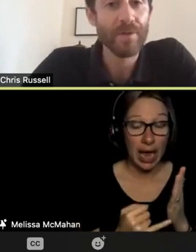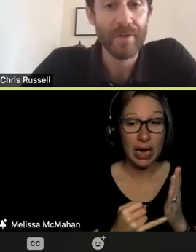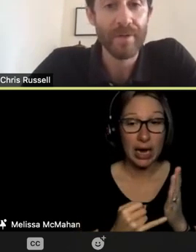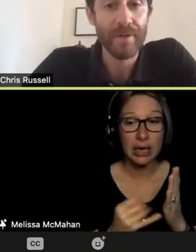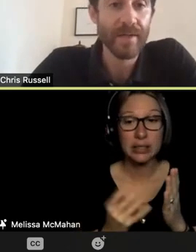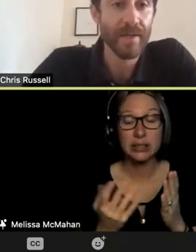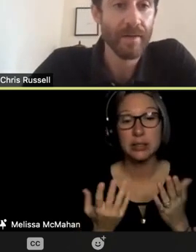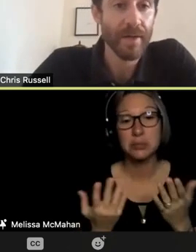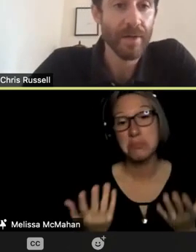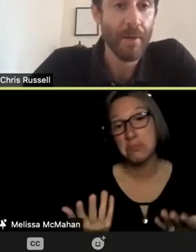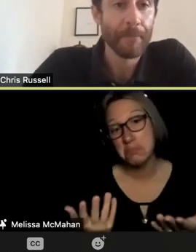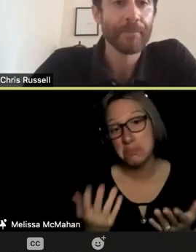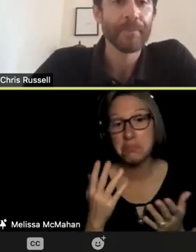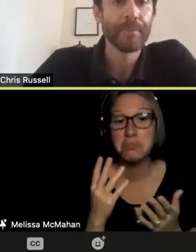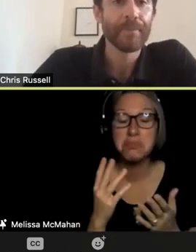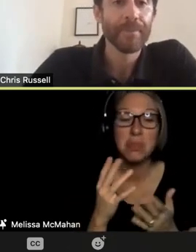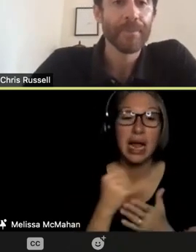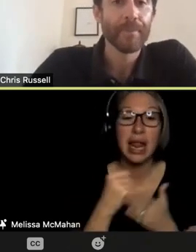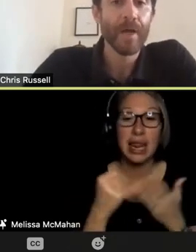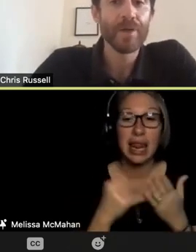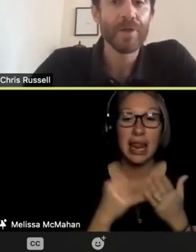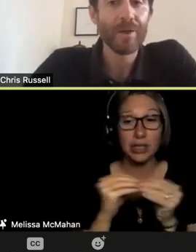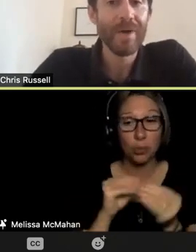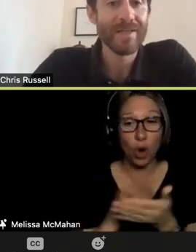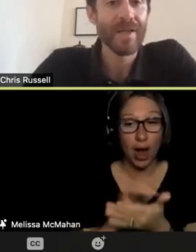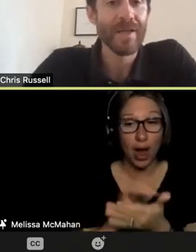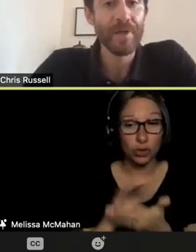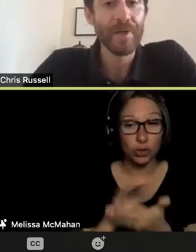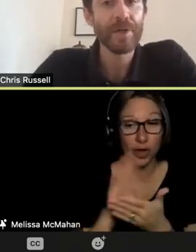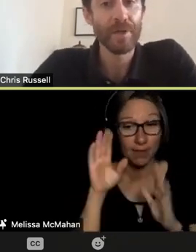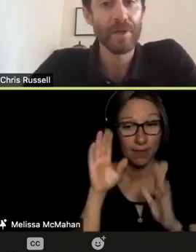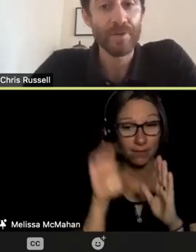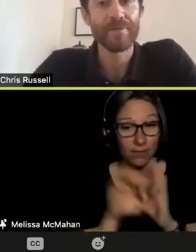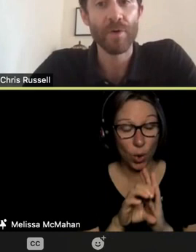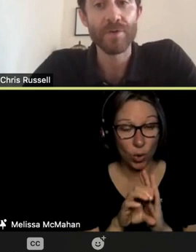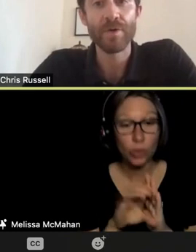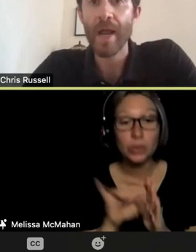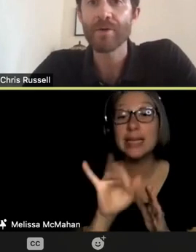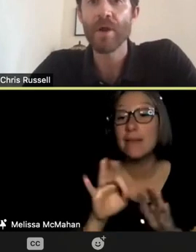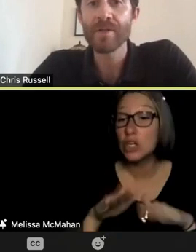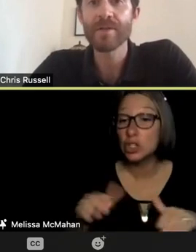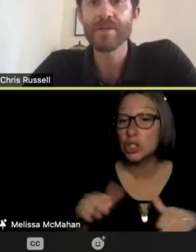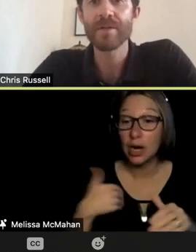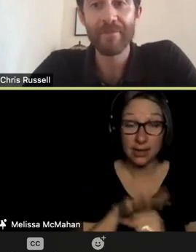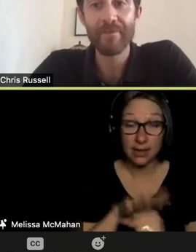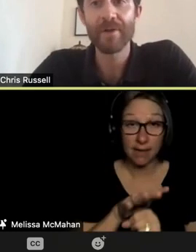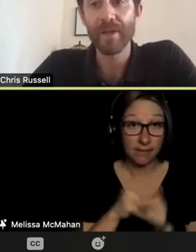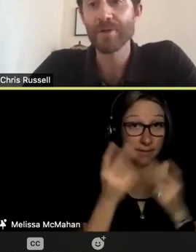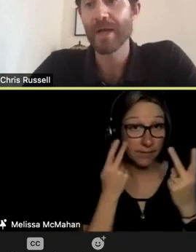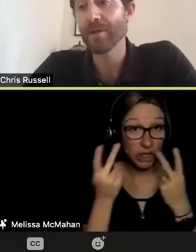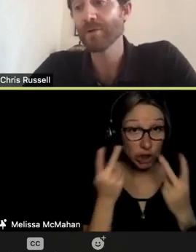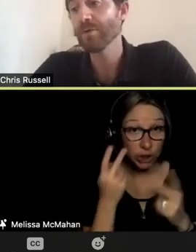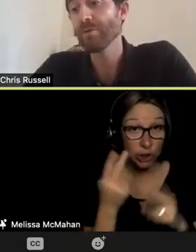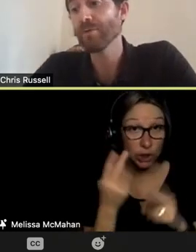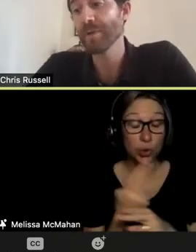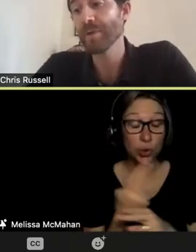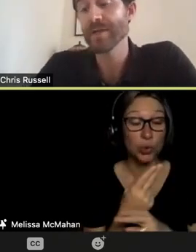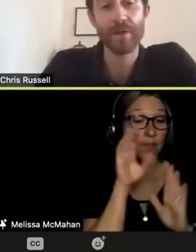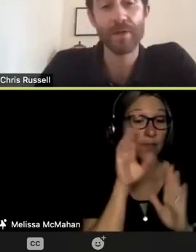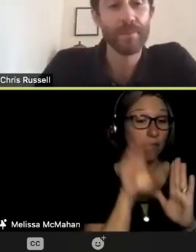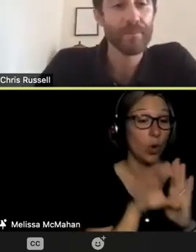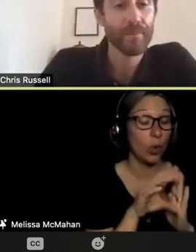than photos, so that's a consideration. A child who has enough vision to use photos or line drawings is definitely a child